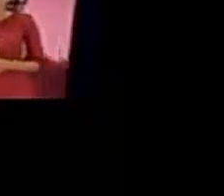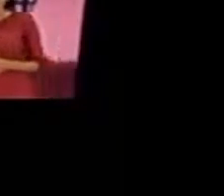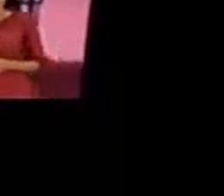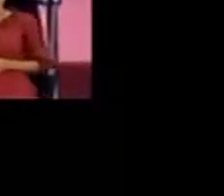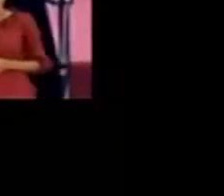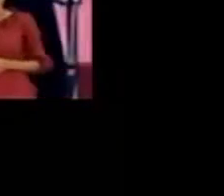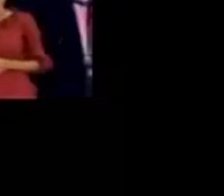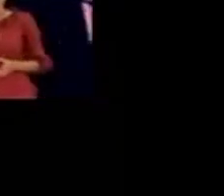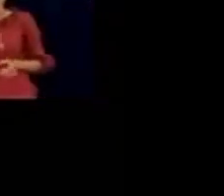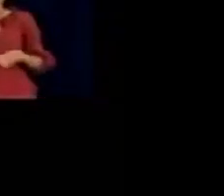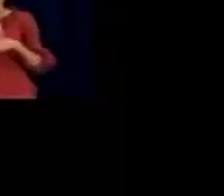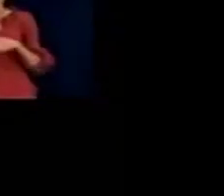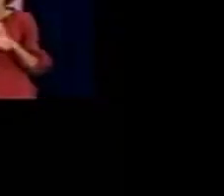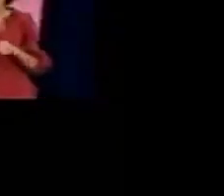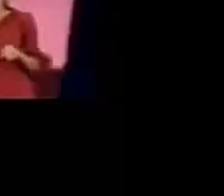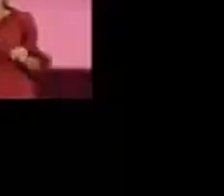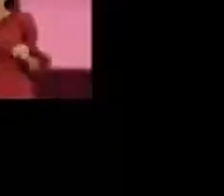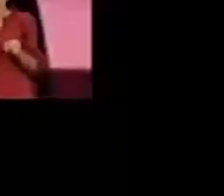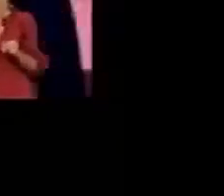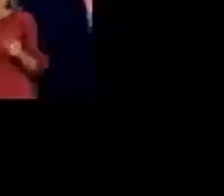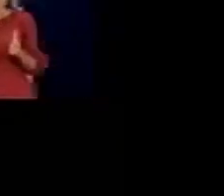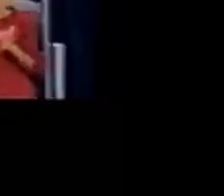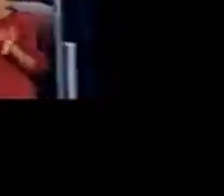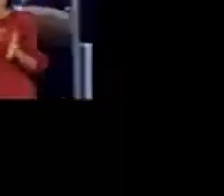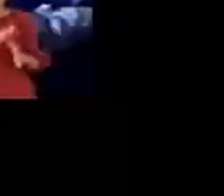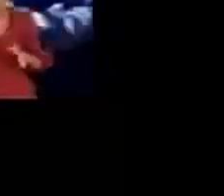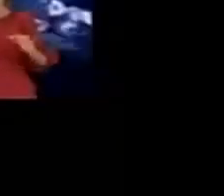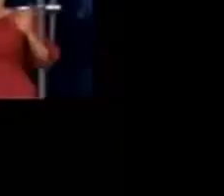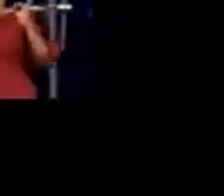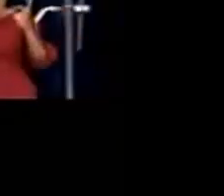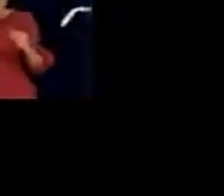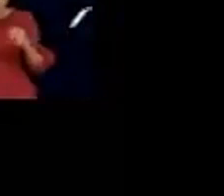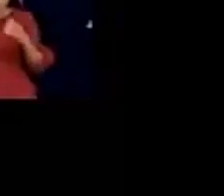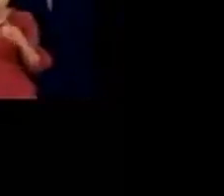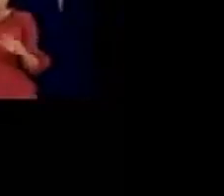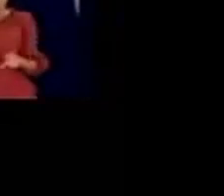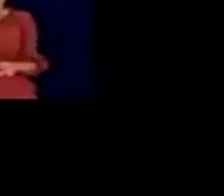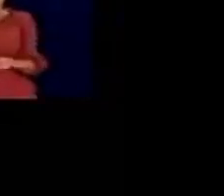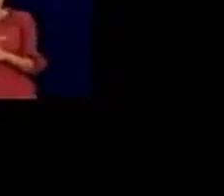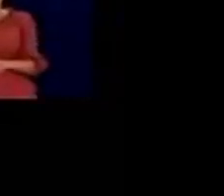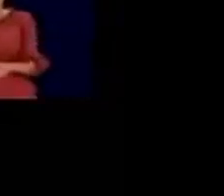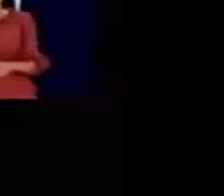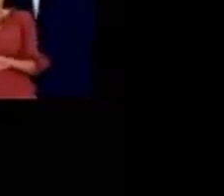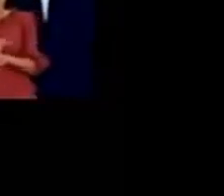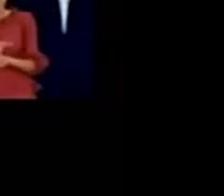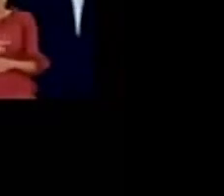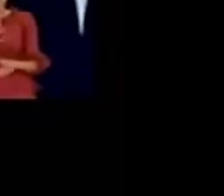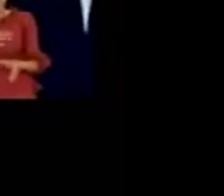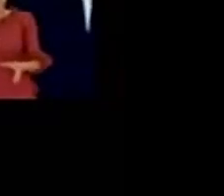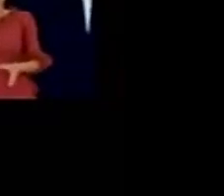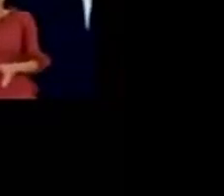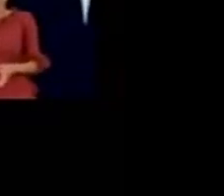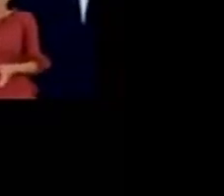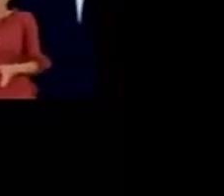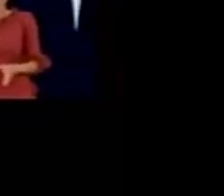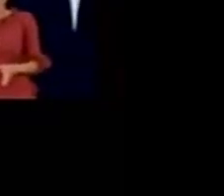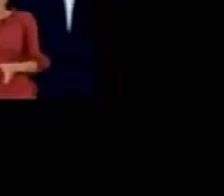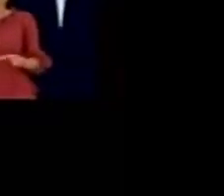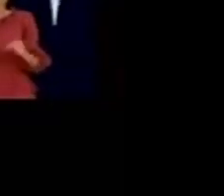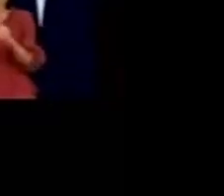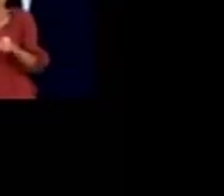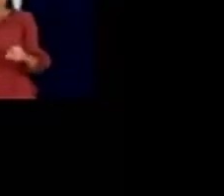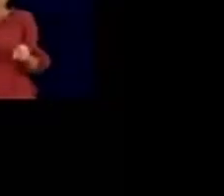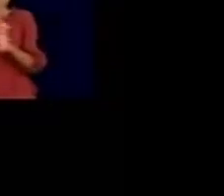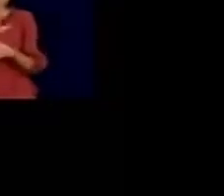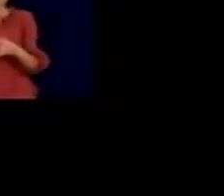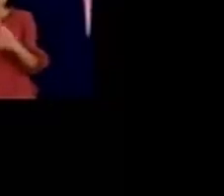You know I made a promise that I intend to keep. My grace will be